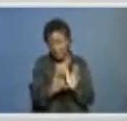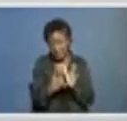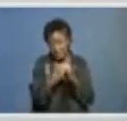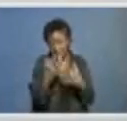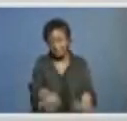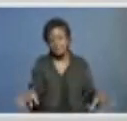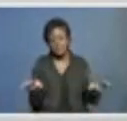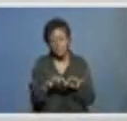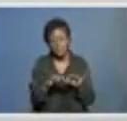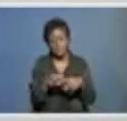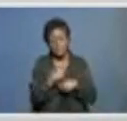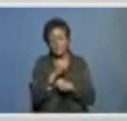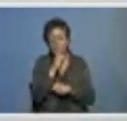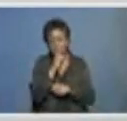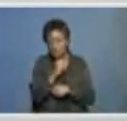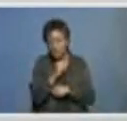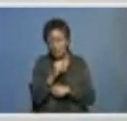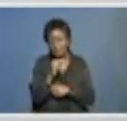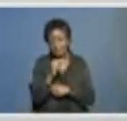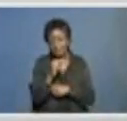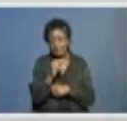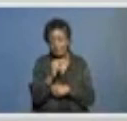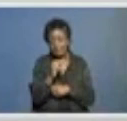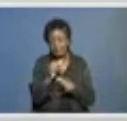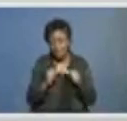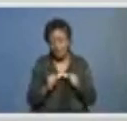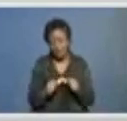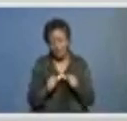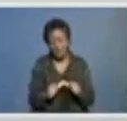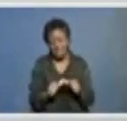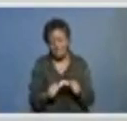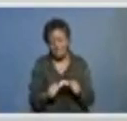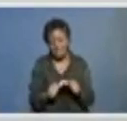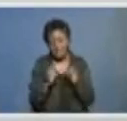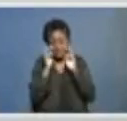important to ensure that constant